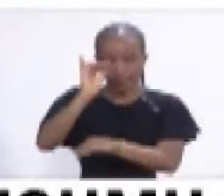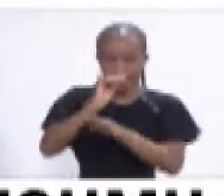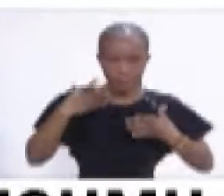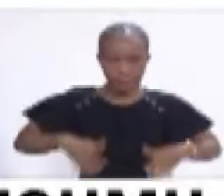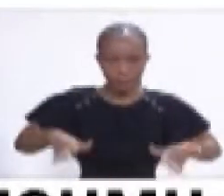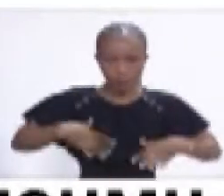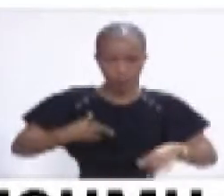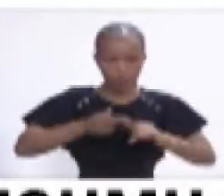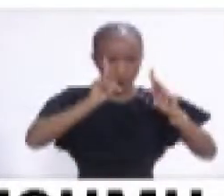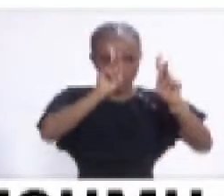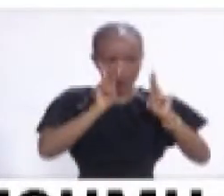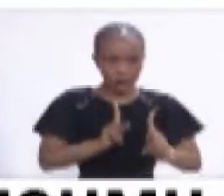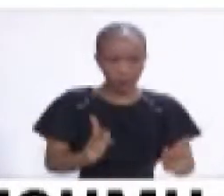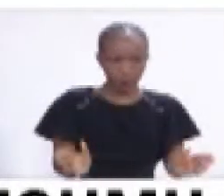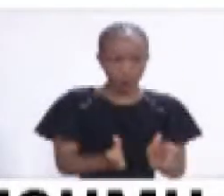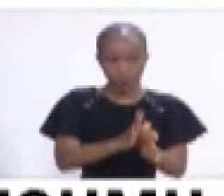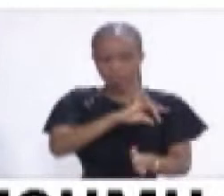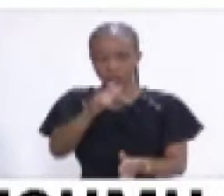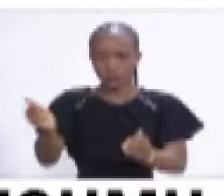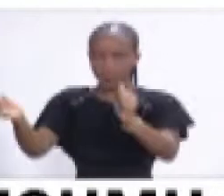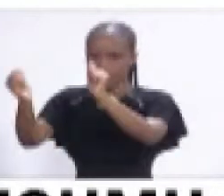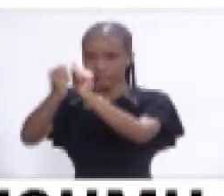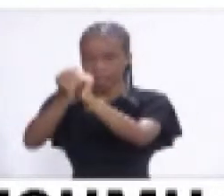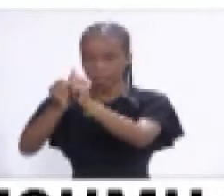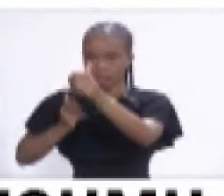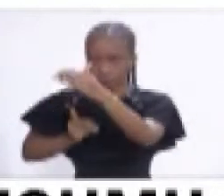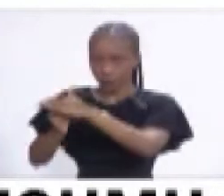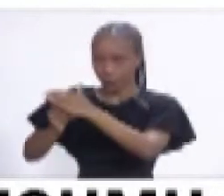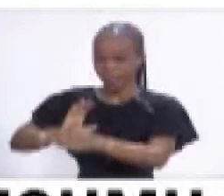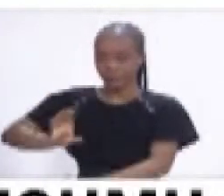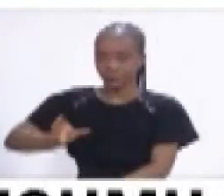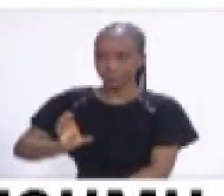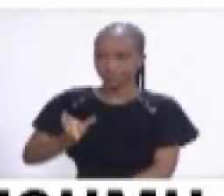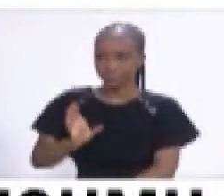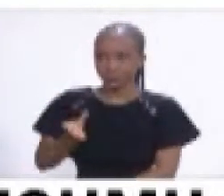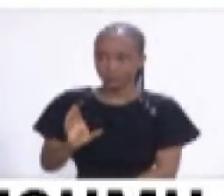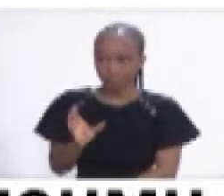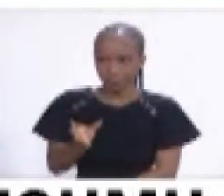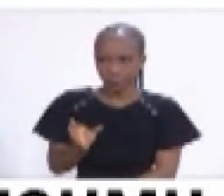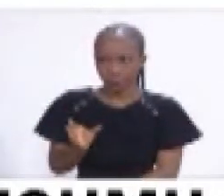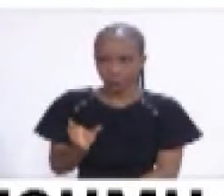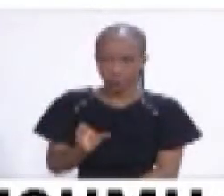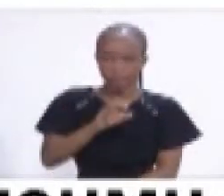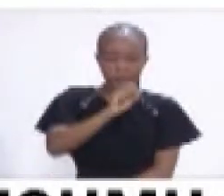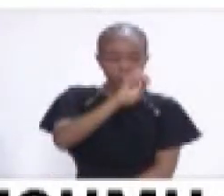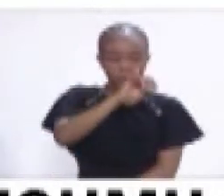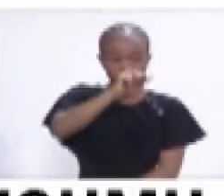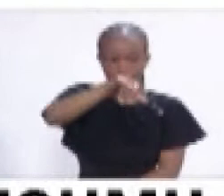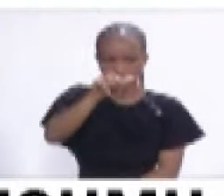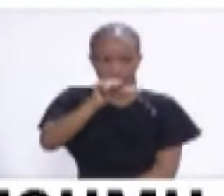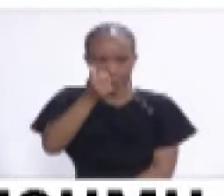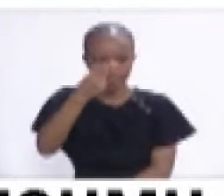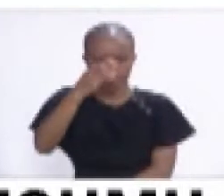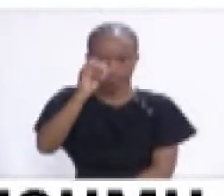Kisumu and the other 10 neighboring counties, namely Siaya, Homa